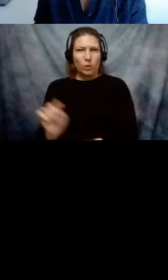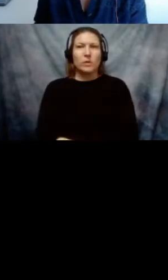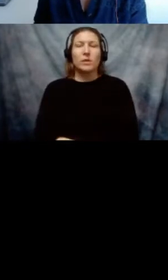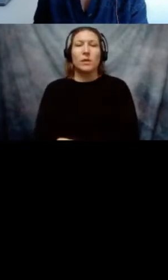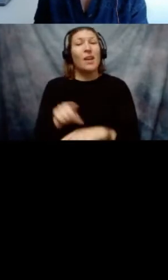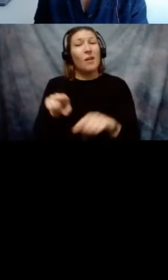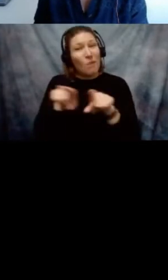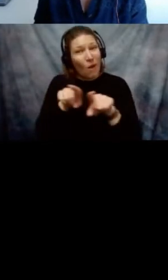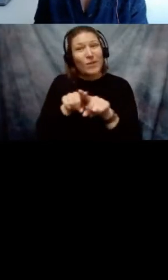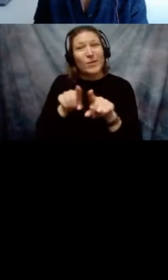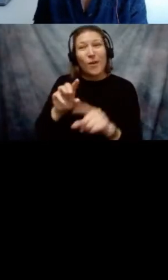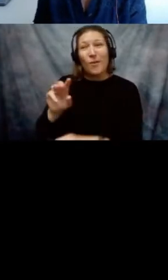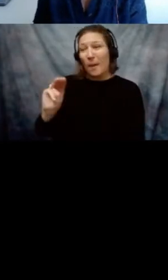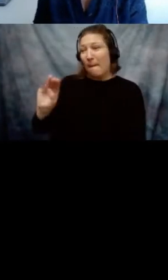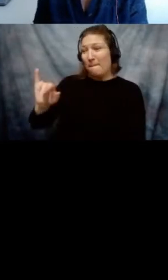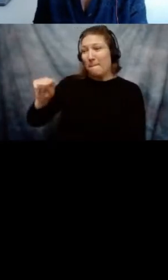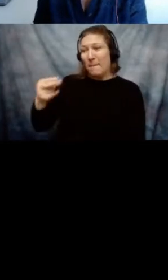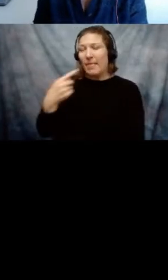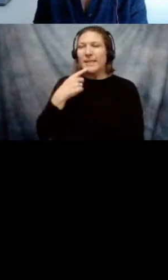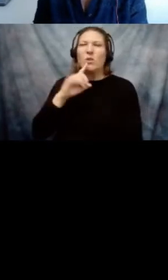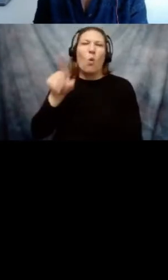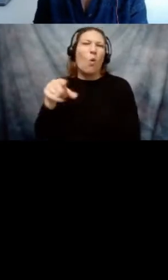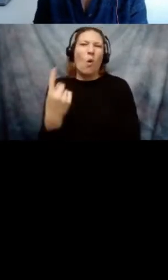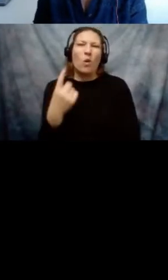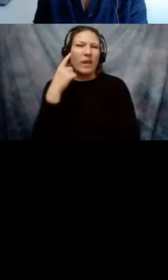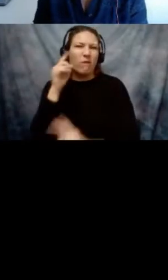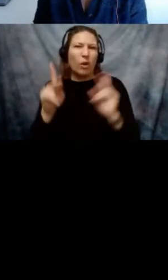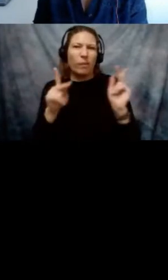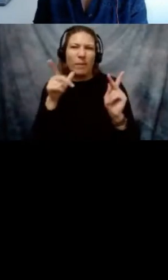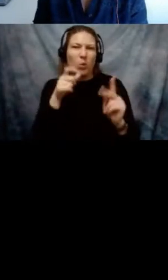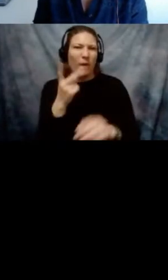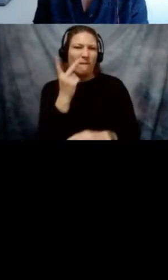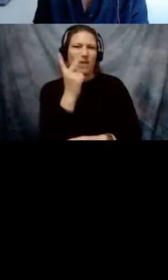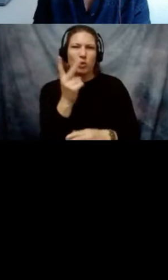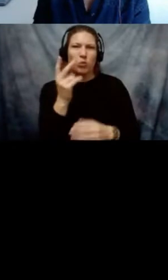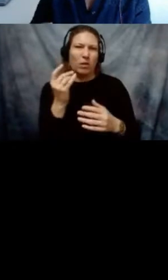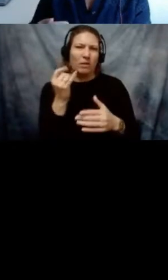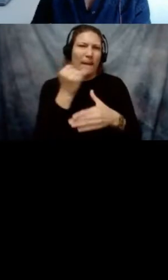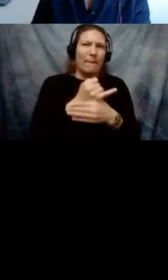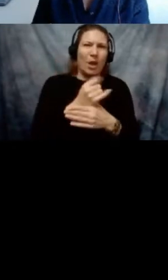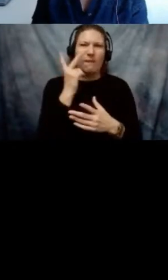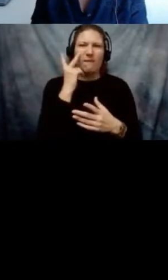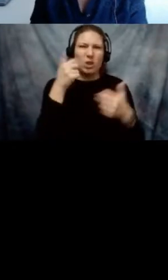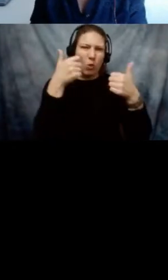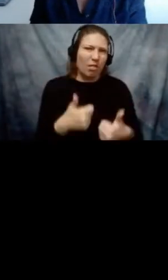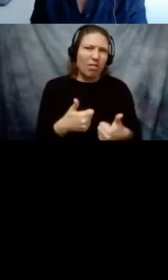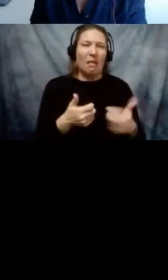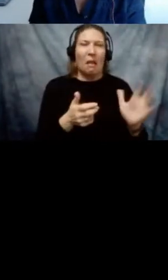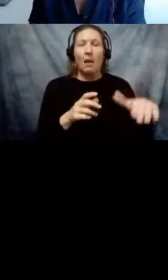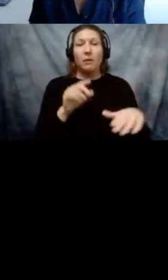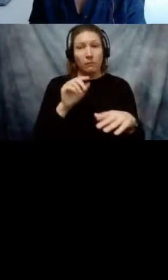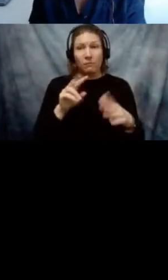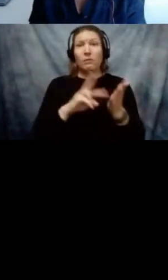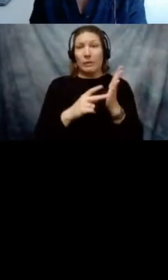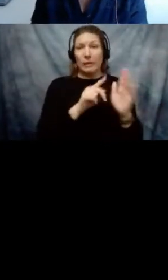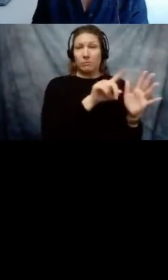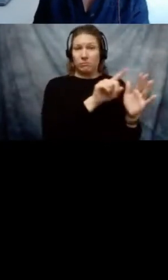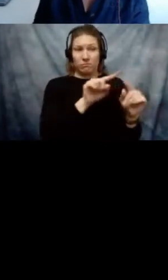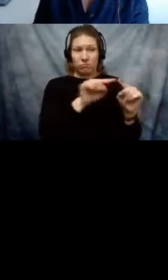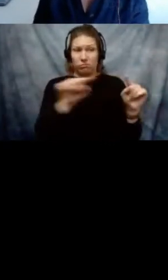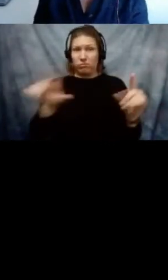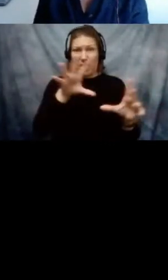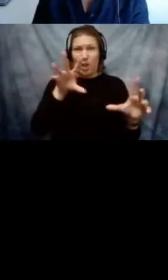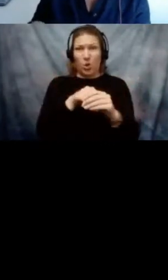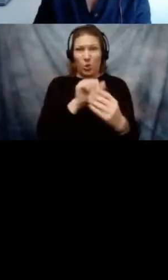only benefits people with visual impairments. So now that we've discovered the different types of disability and who it benefits,